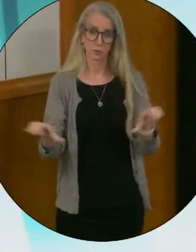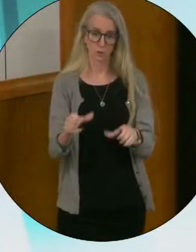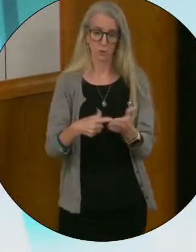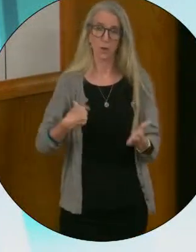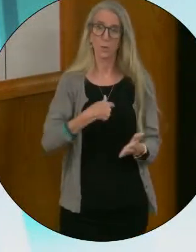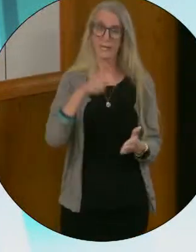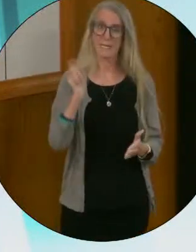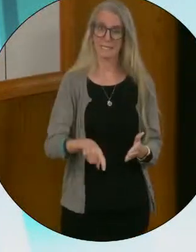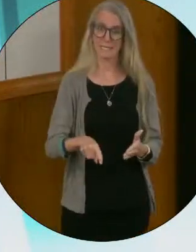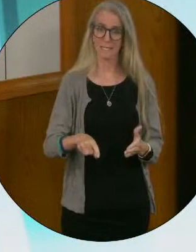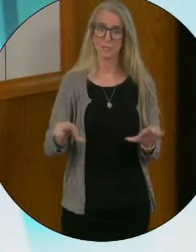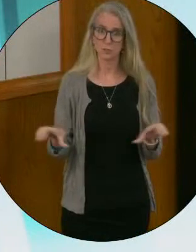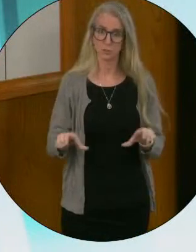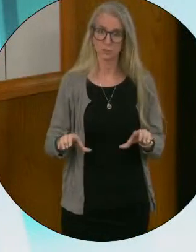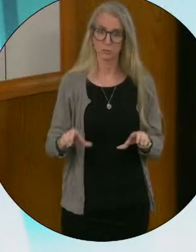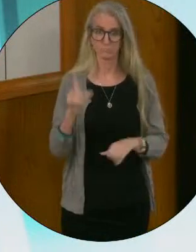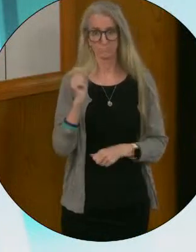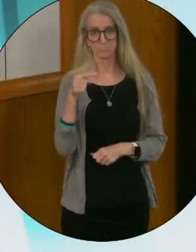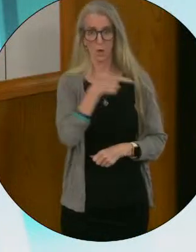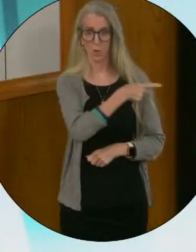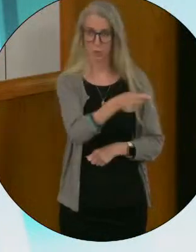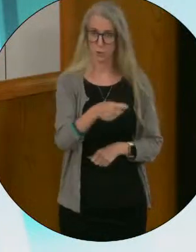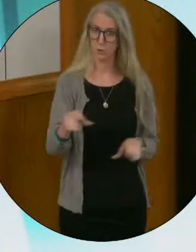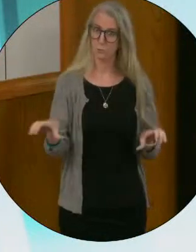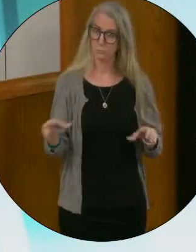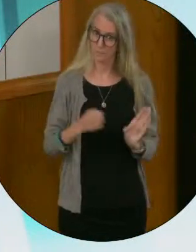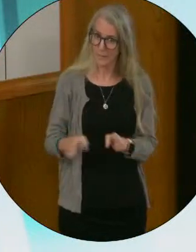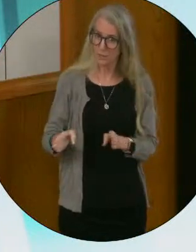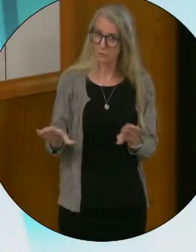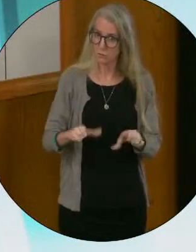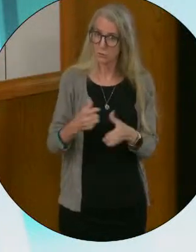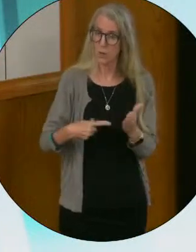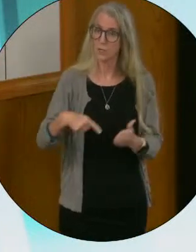to do. Are you prepared to do what you need to do?